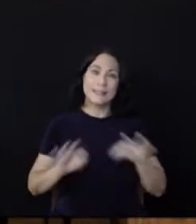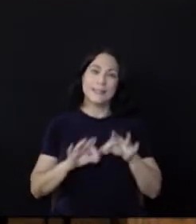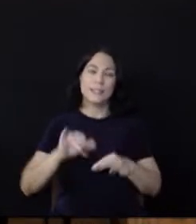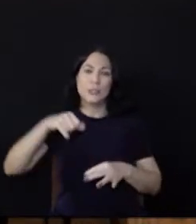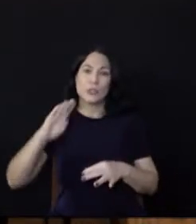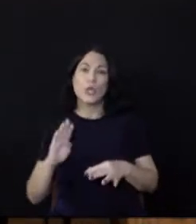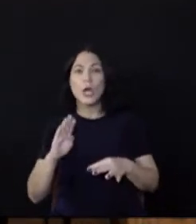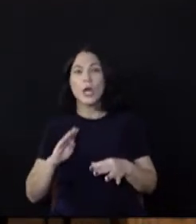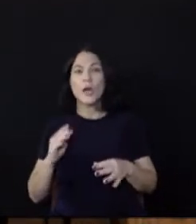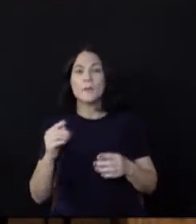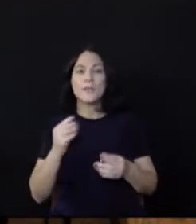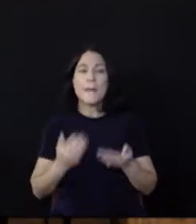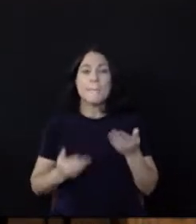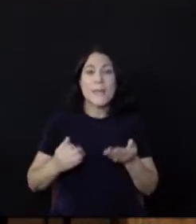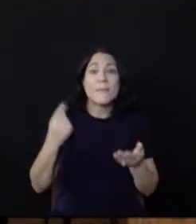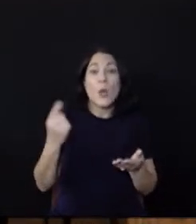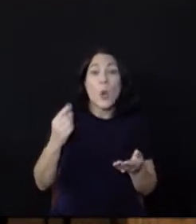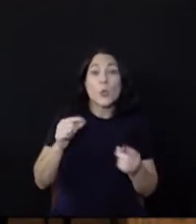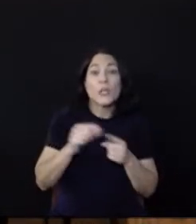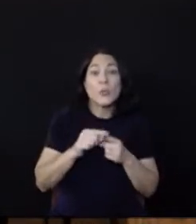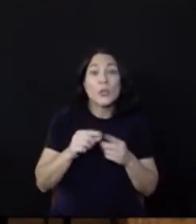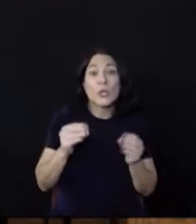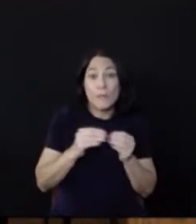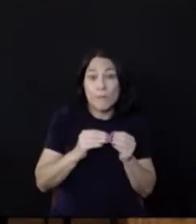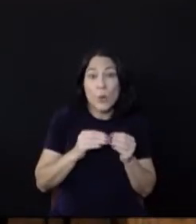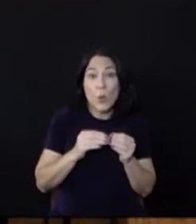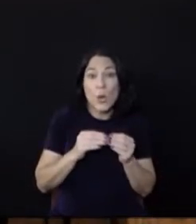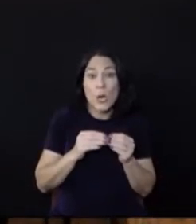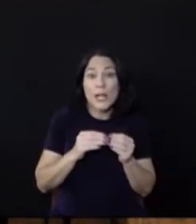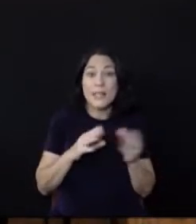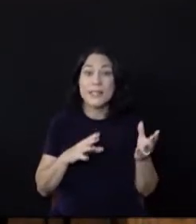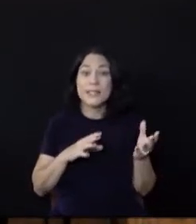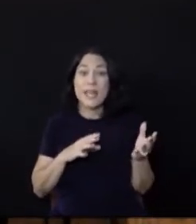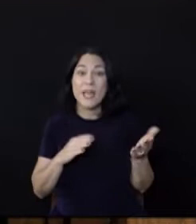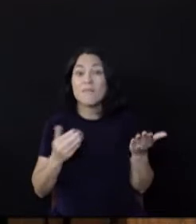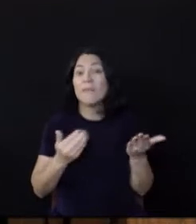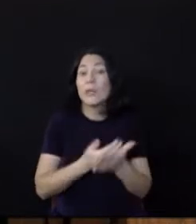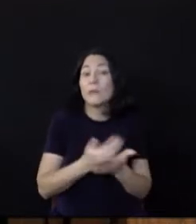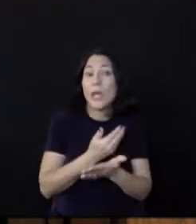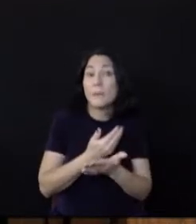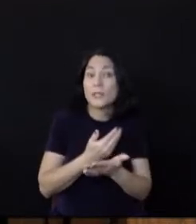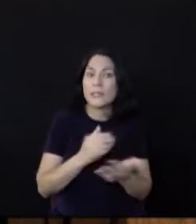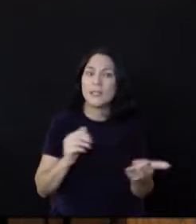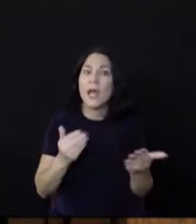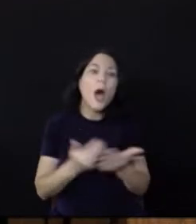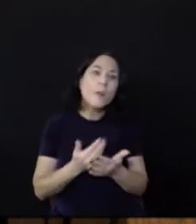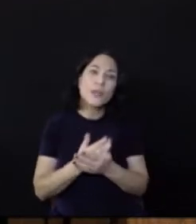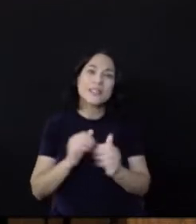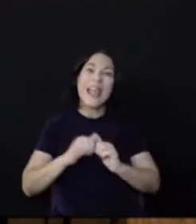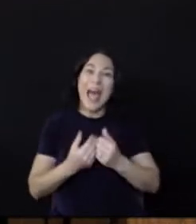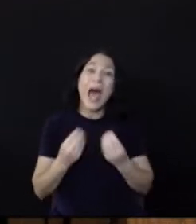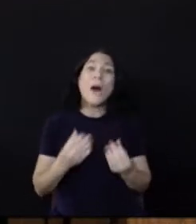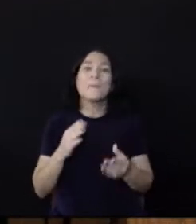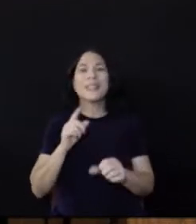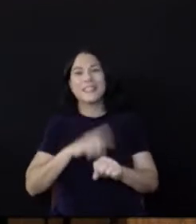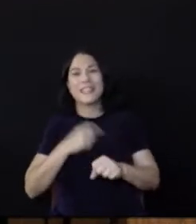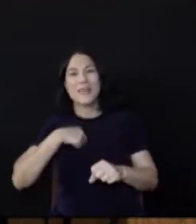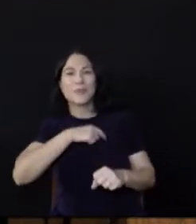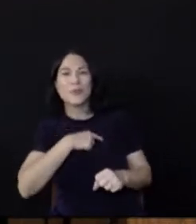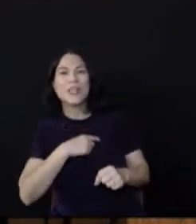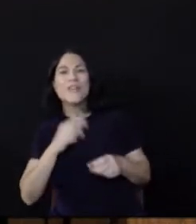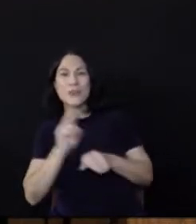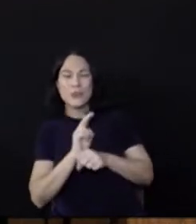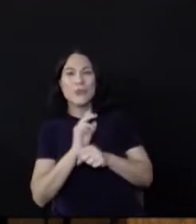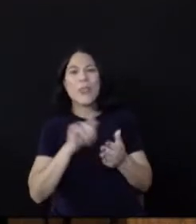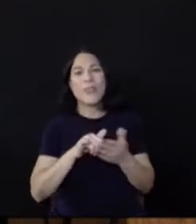only word we have heard more than that might be unprecedented. It is unprecedented how many times we have heard the word essential in the